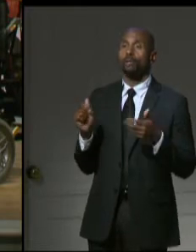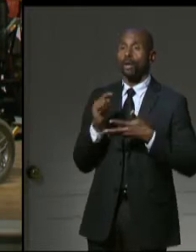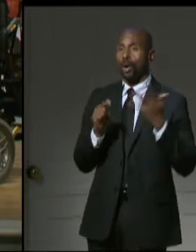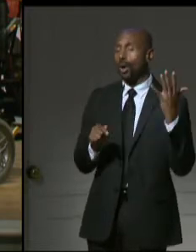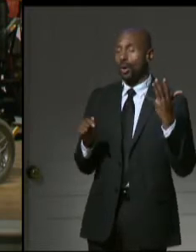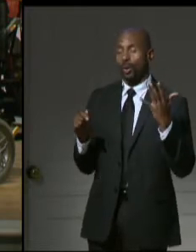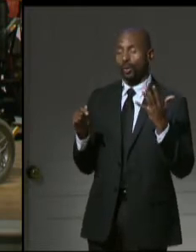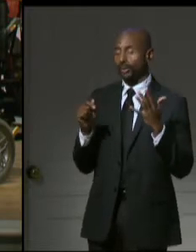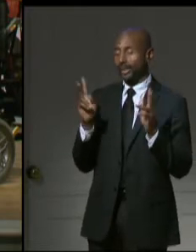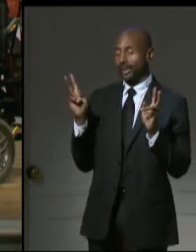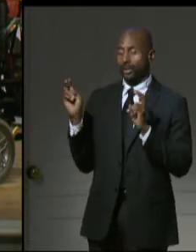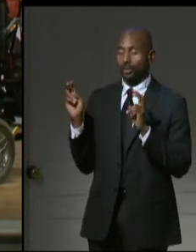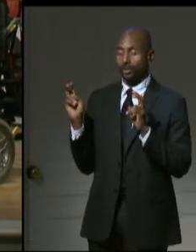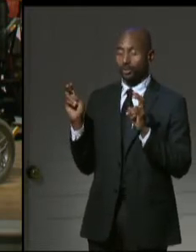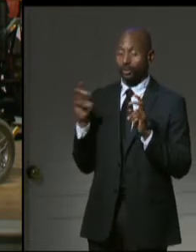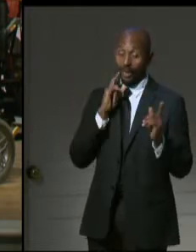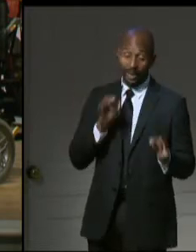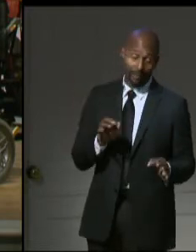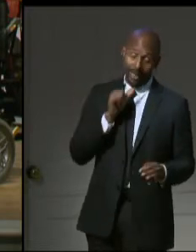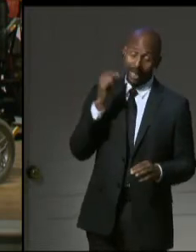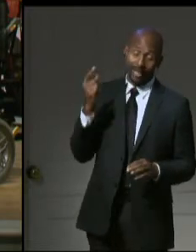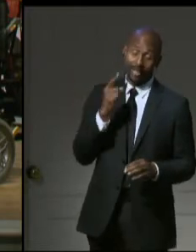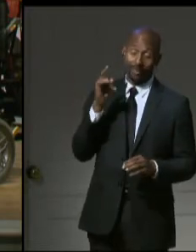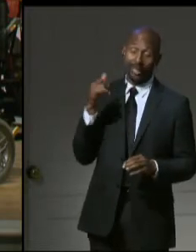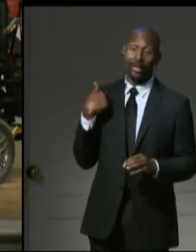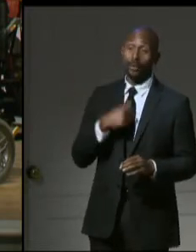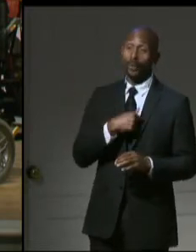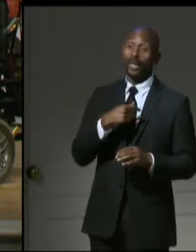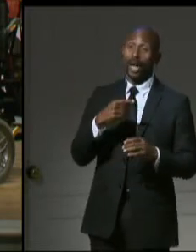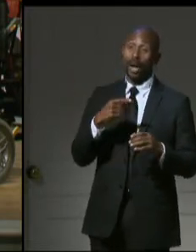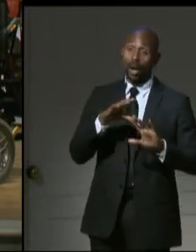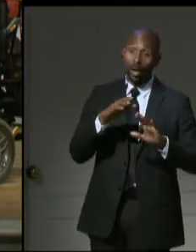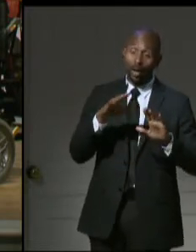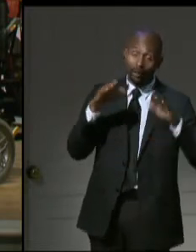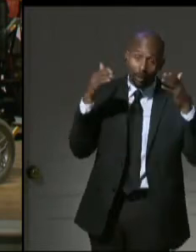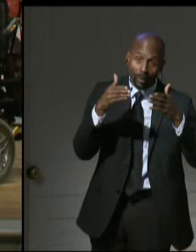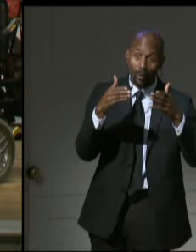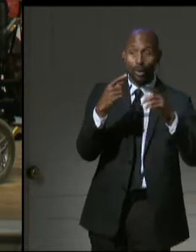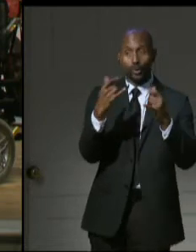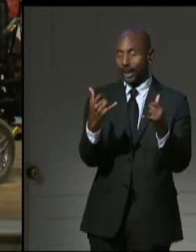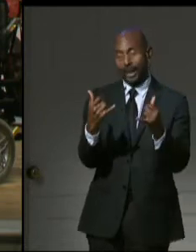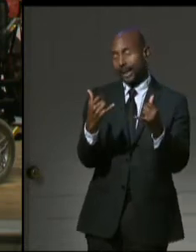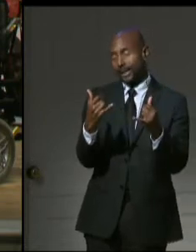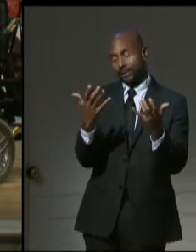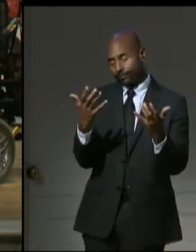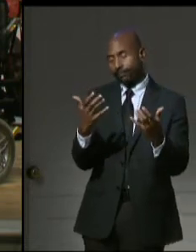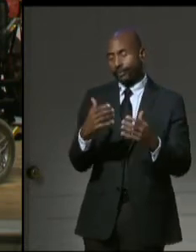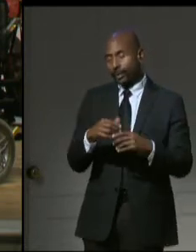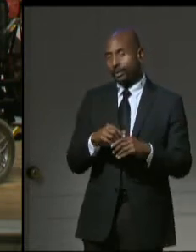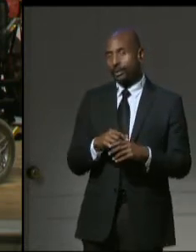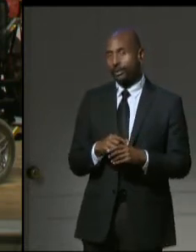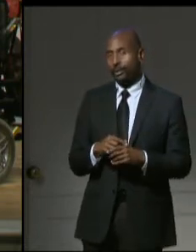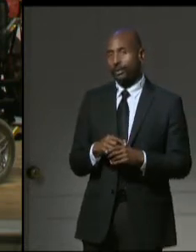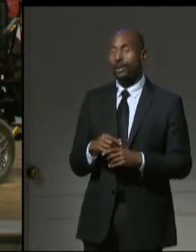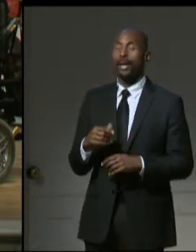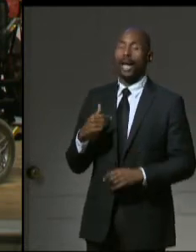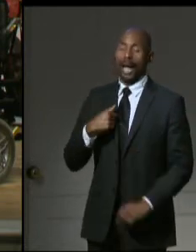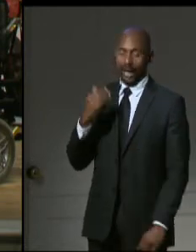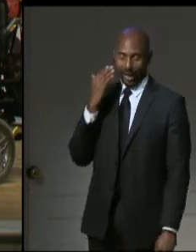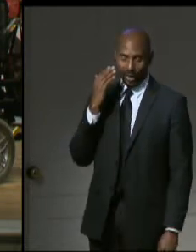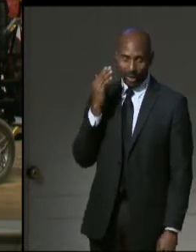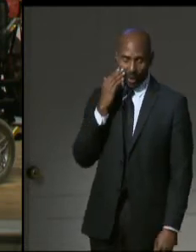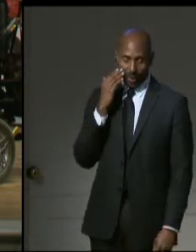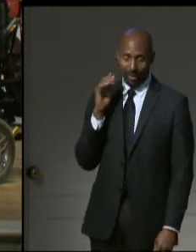issues. Definitely not something that we are actively looking into today. I know